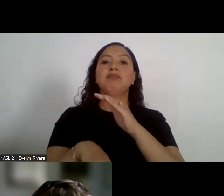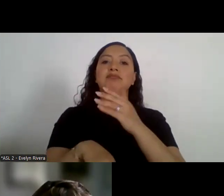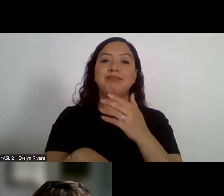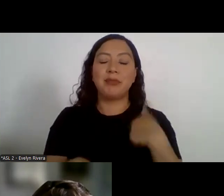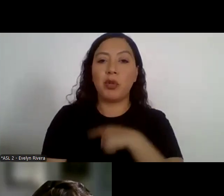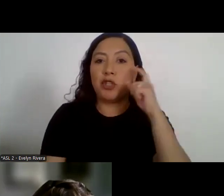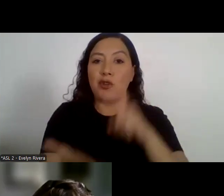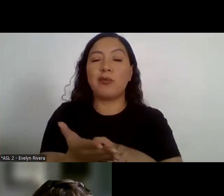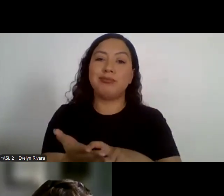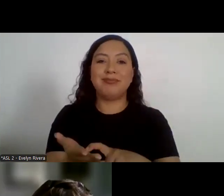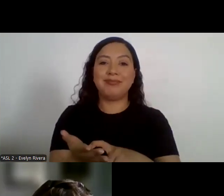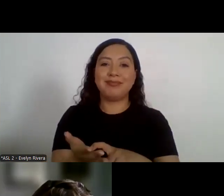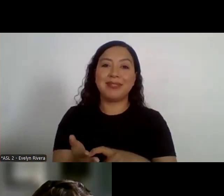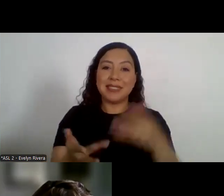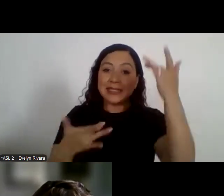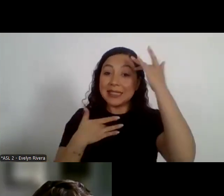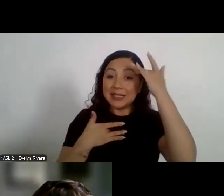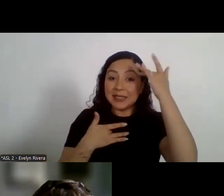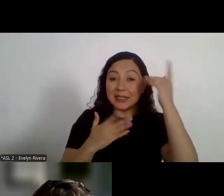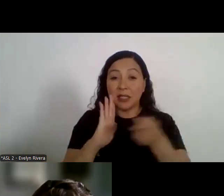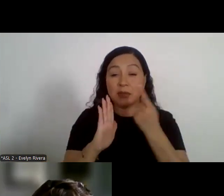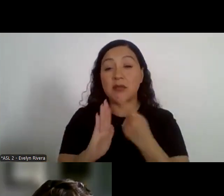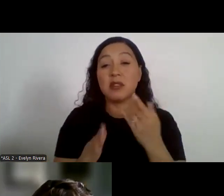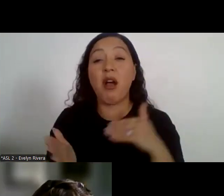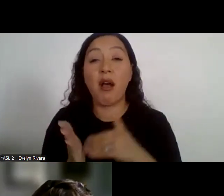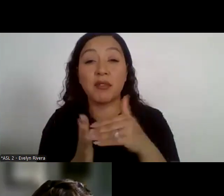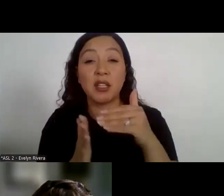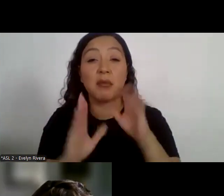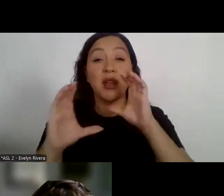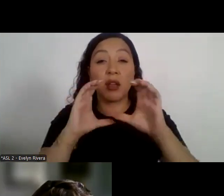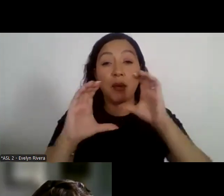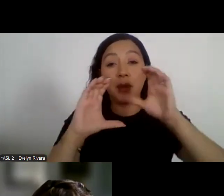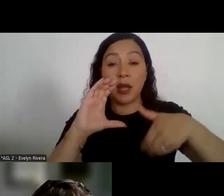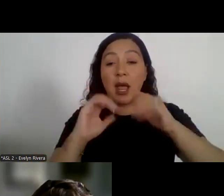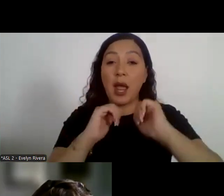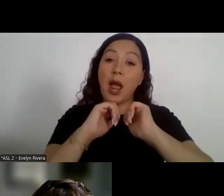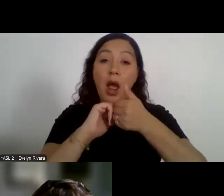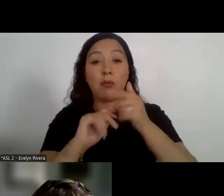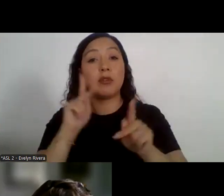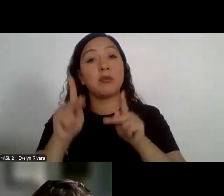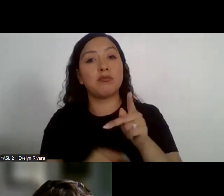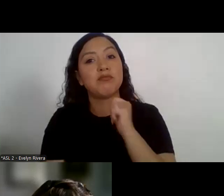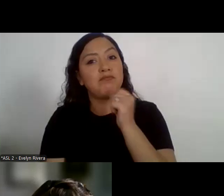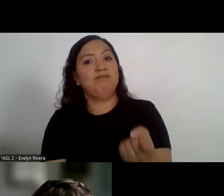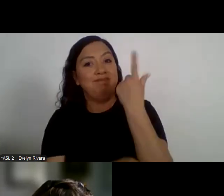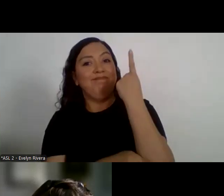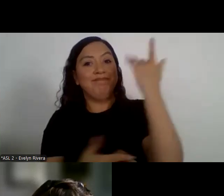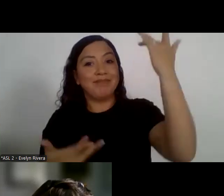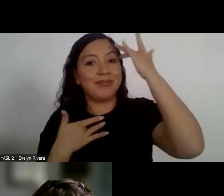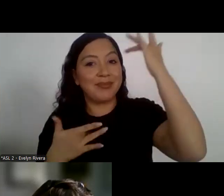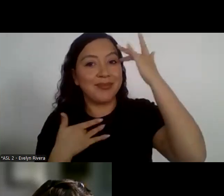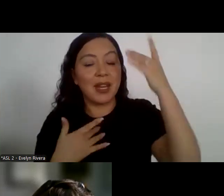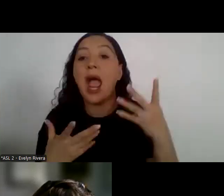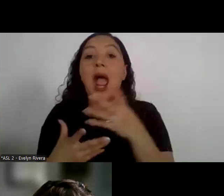it makes a big difference. And there's often miscommunication between, how people are understanding illness and then